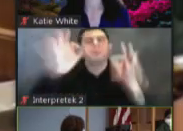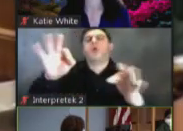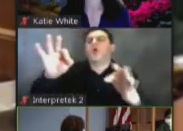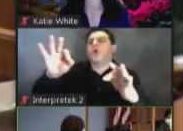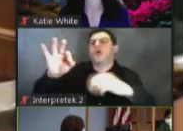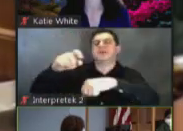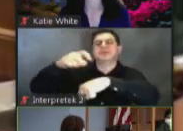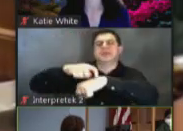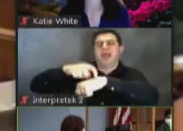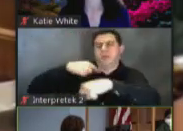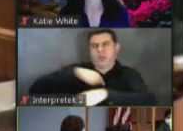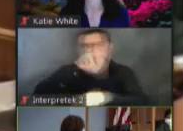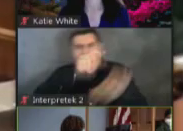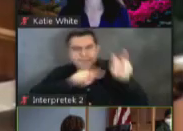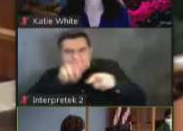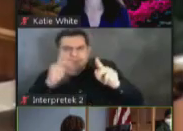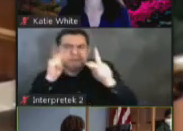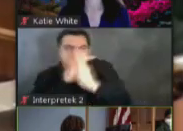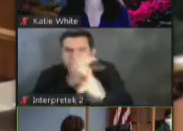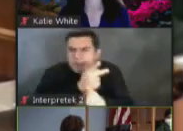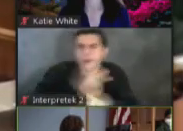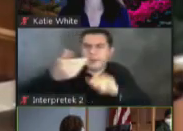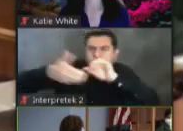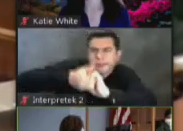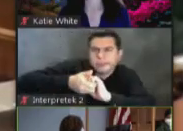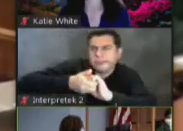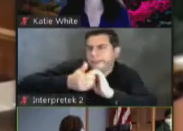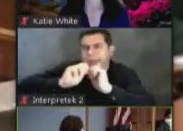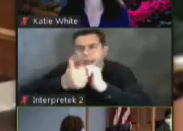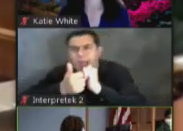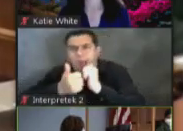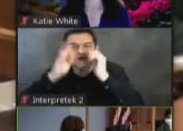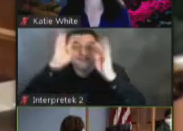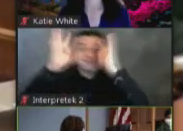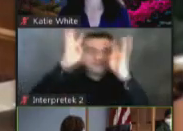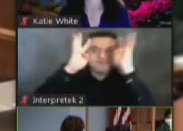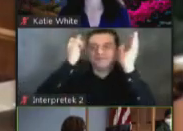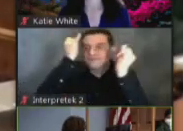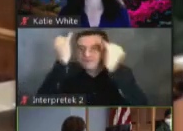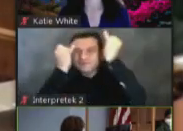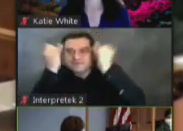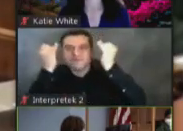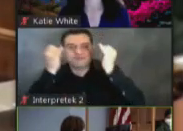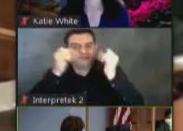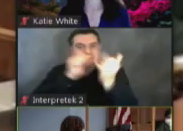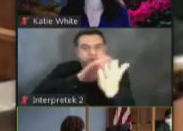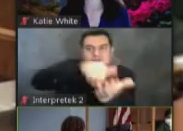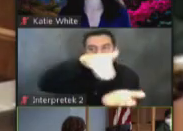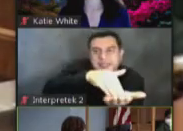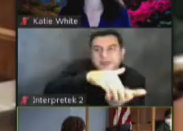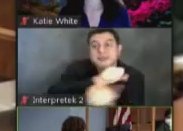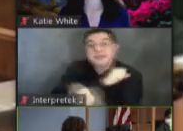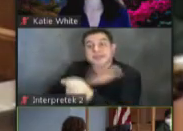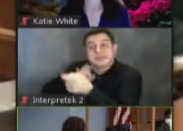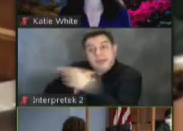partner, look at how we can reimagine our community centers and getting our staff to be a part of it and get them